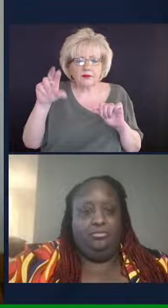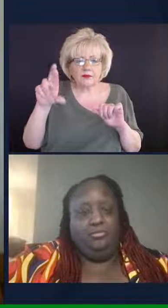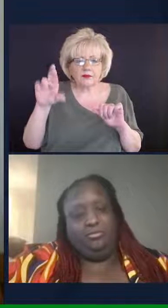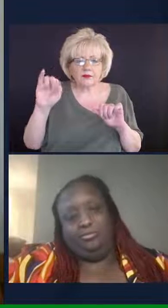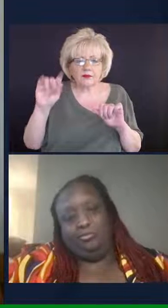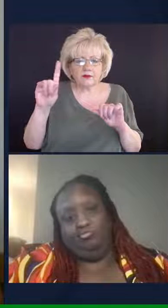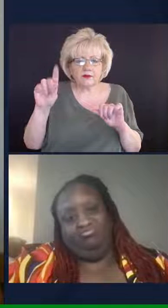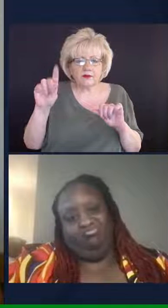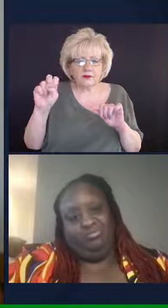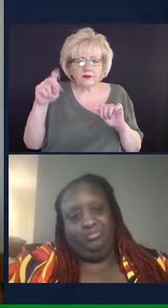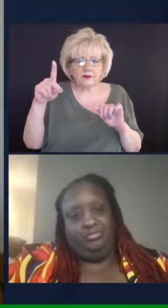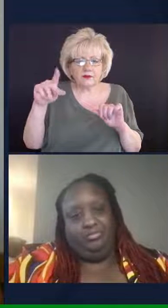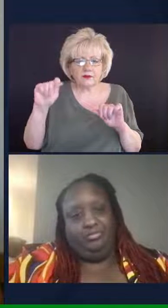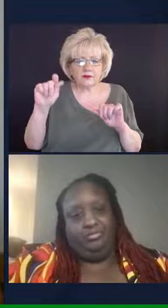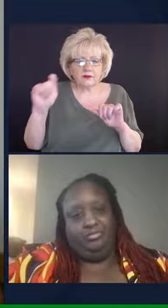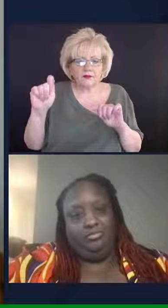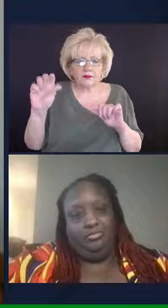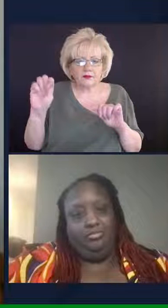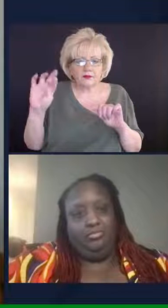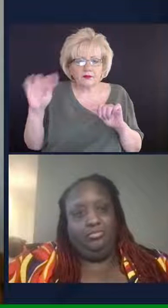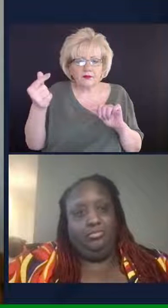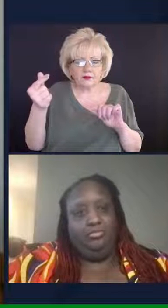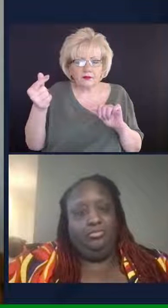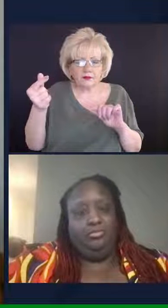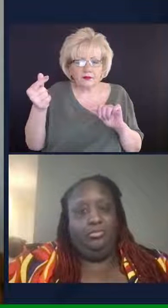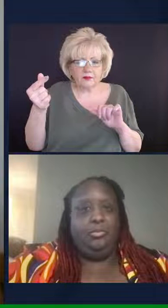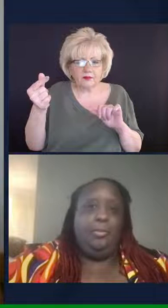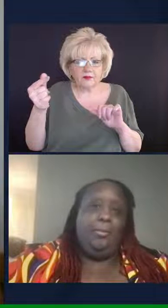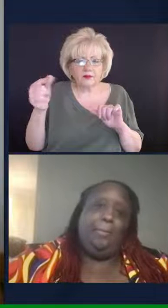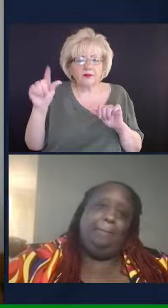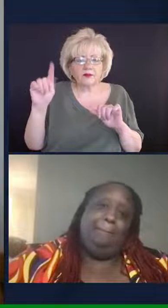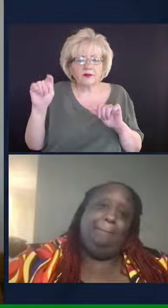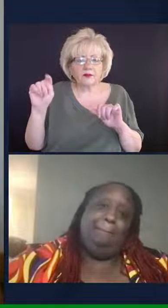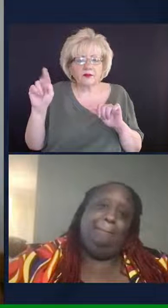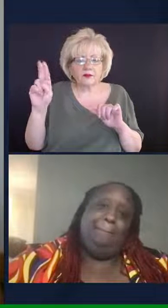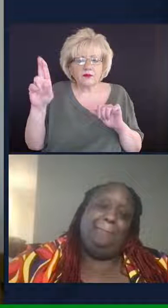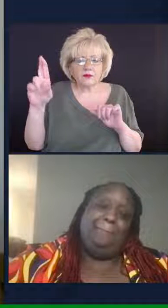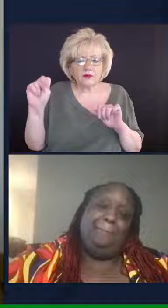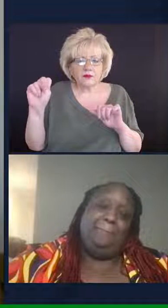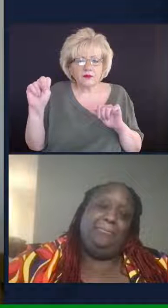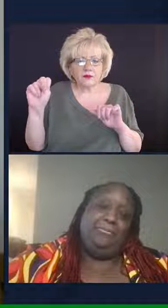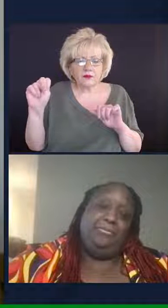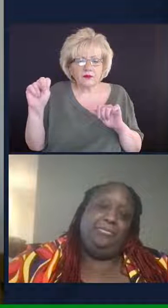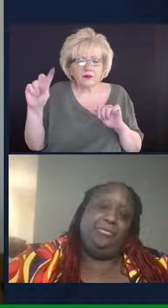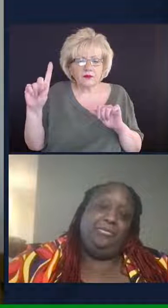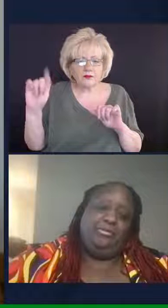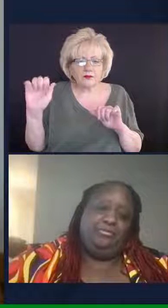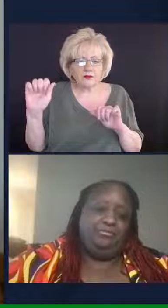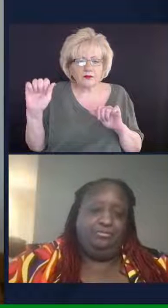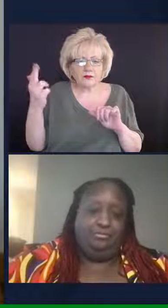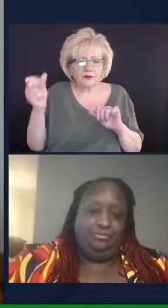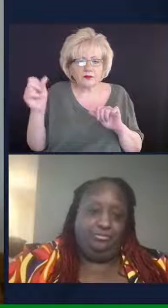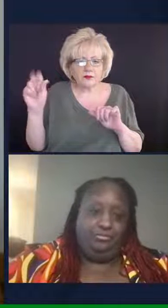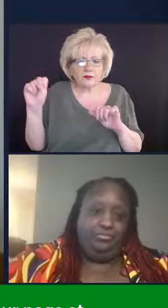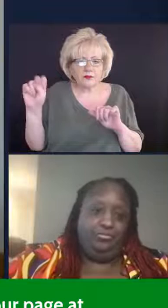disabilitypridepa.org. Turn on captions for more information.